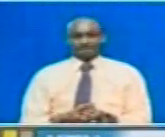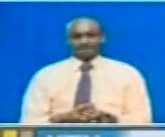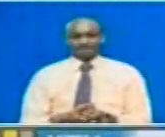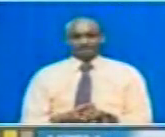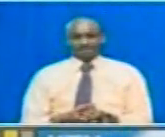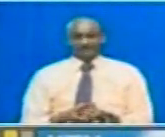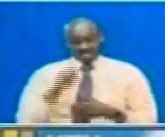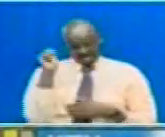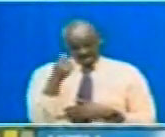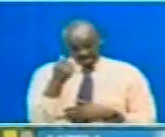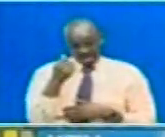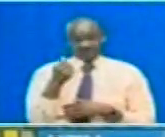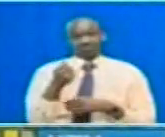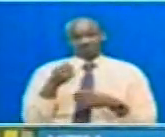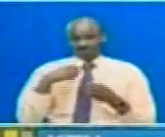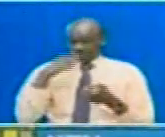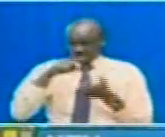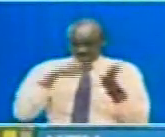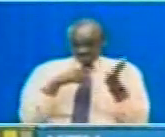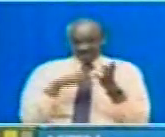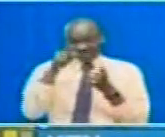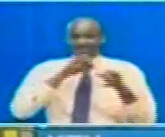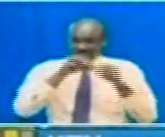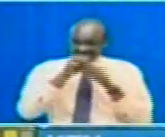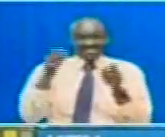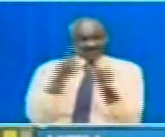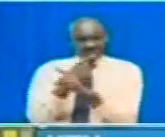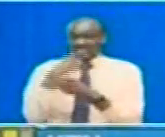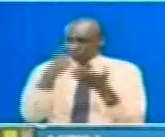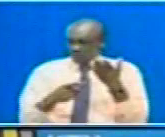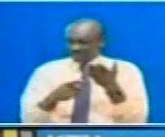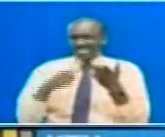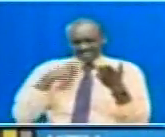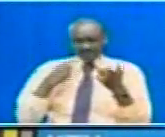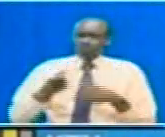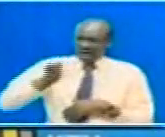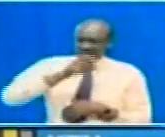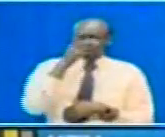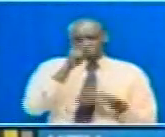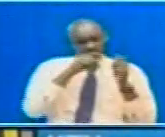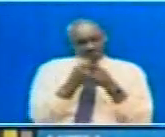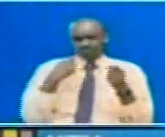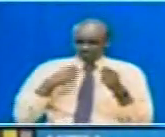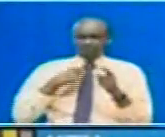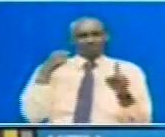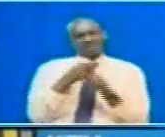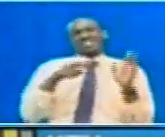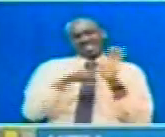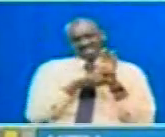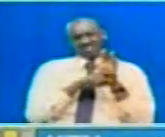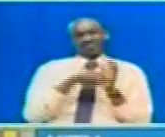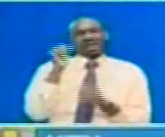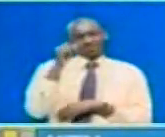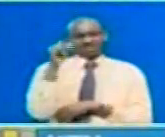The Kenya Premier League Limited, who oversees and manages the top flight league, believes adding two more teams will impact negatively on the national team, Harambee Stars.